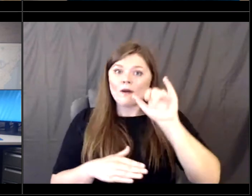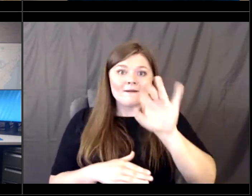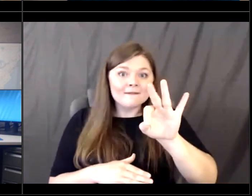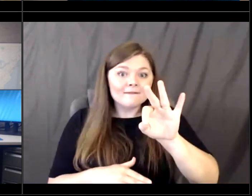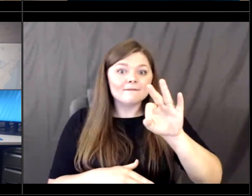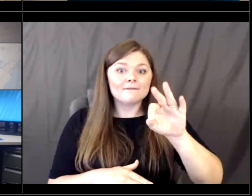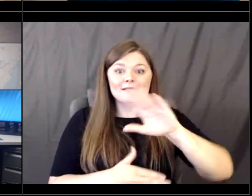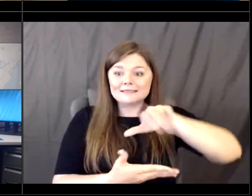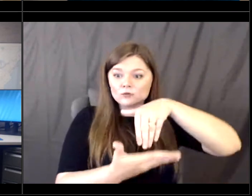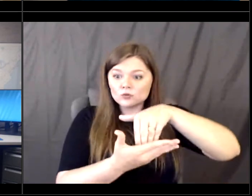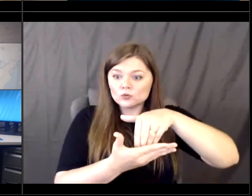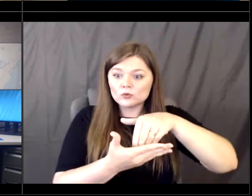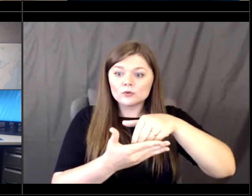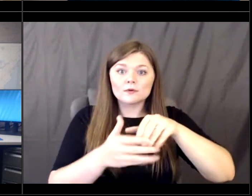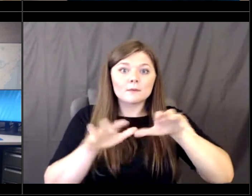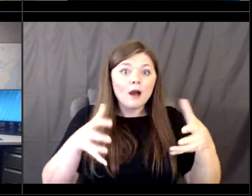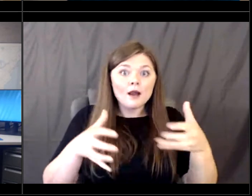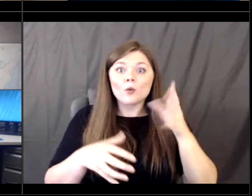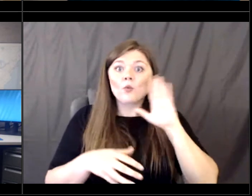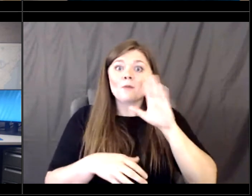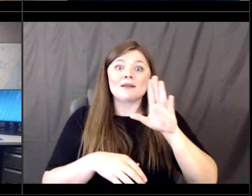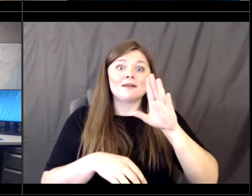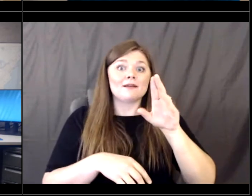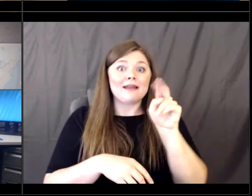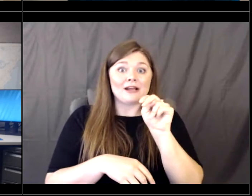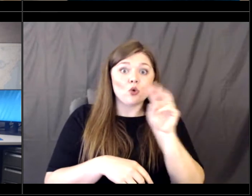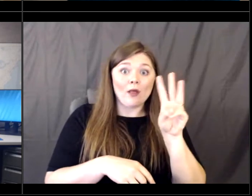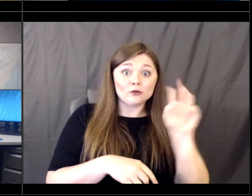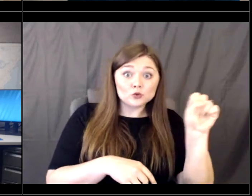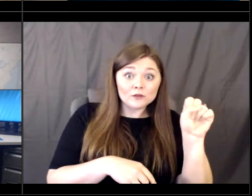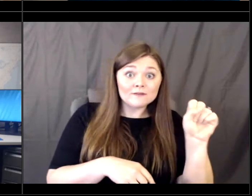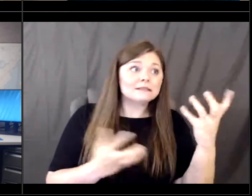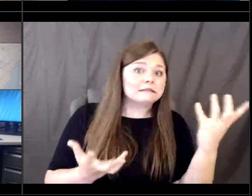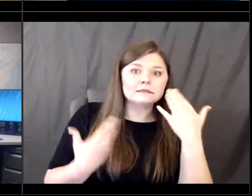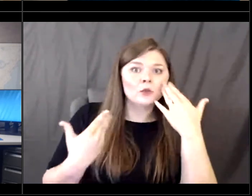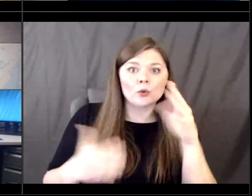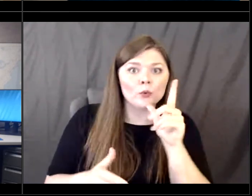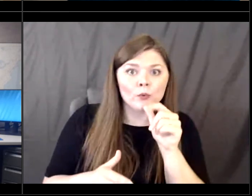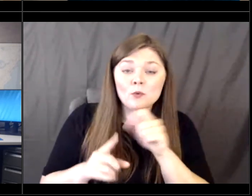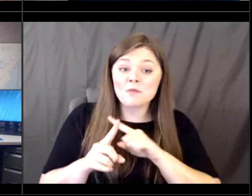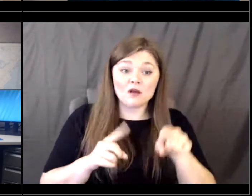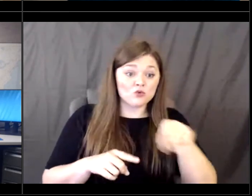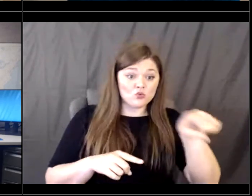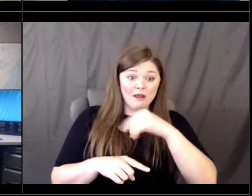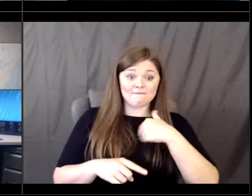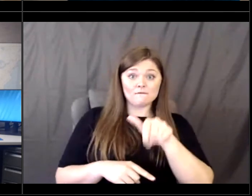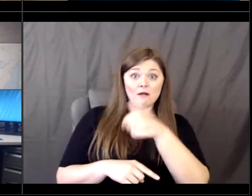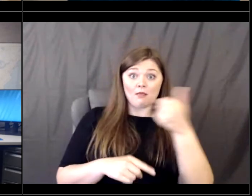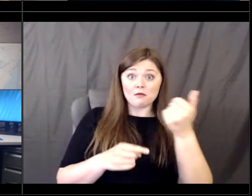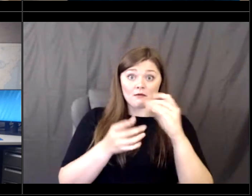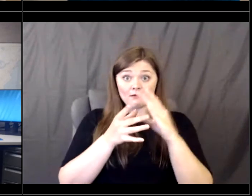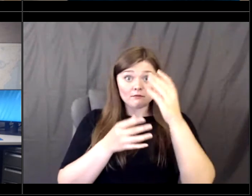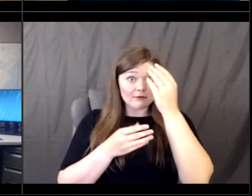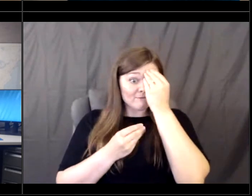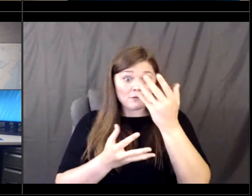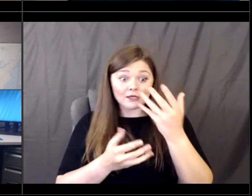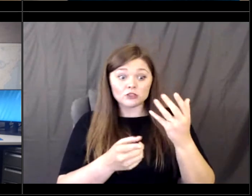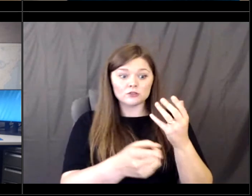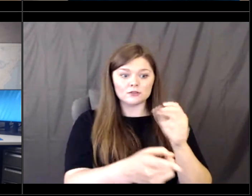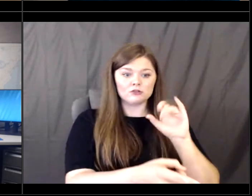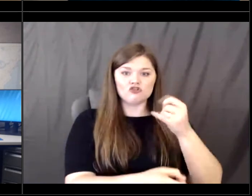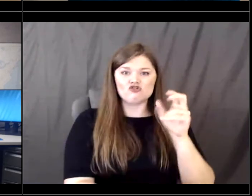or the central party would be the National Weather Service, and I'll let someone else chime in if they have other information. I will add